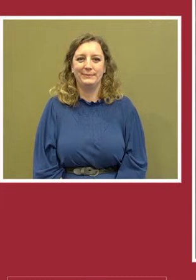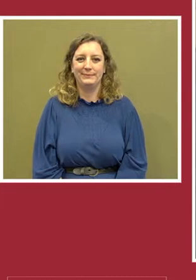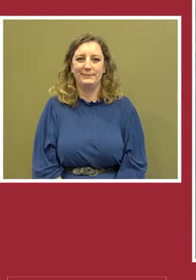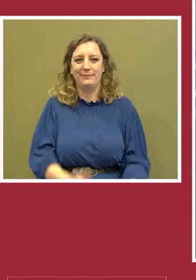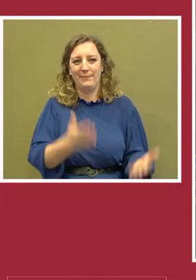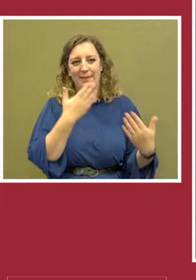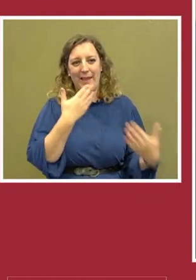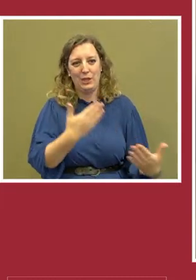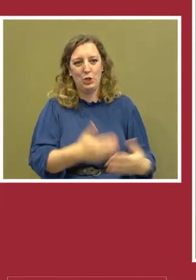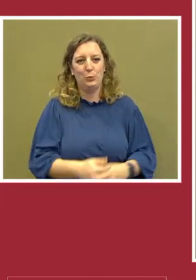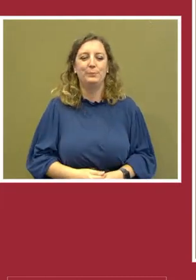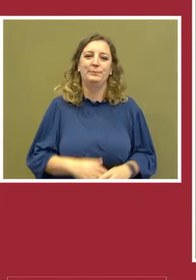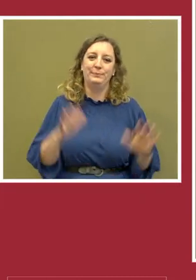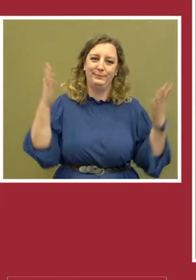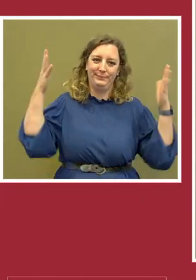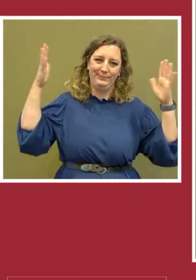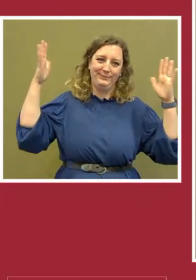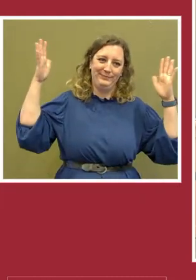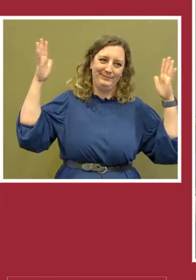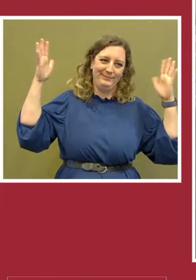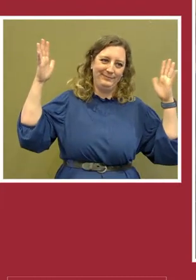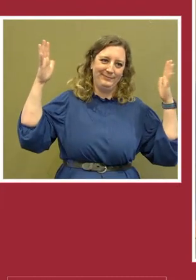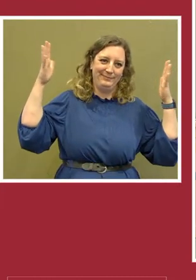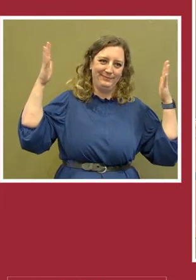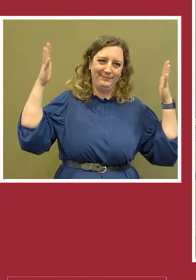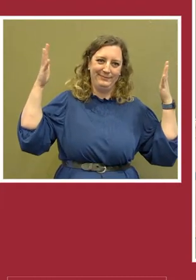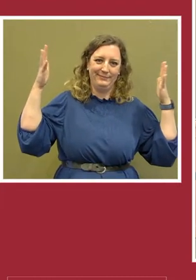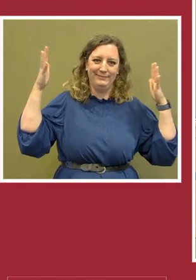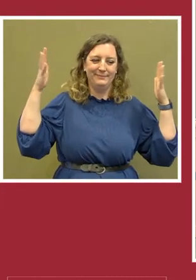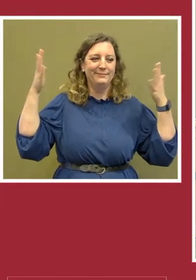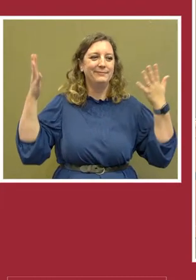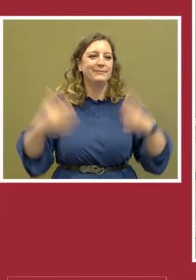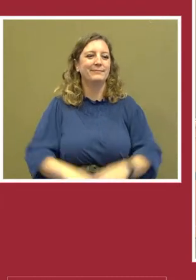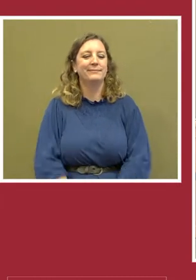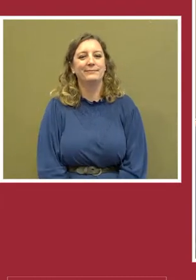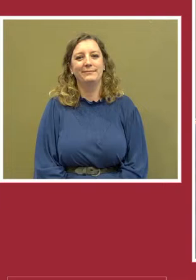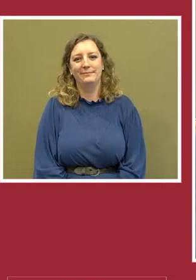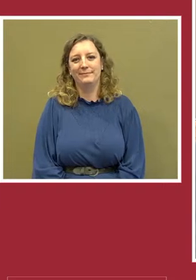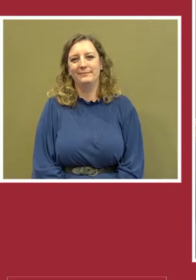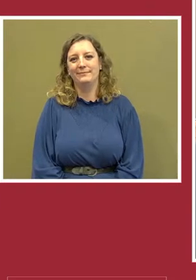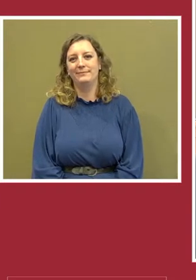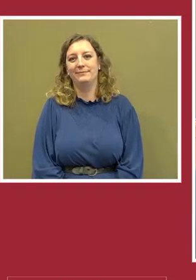Thank you. Thank you all so much.